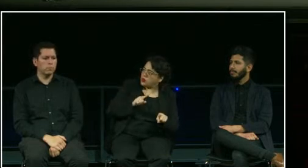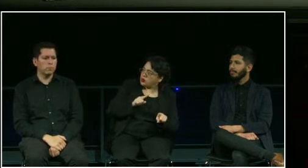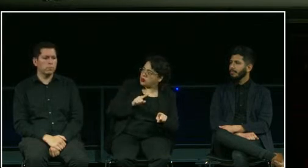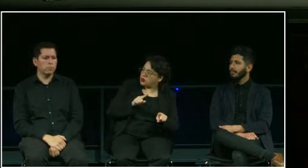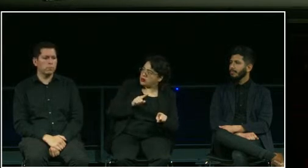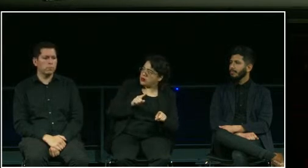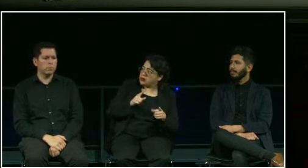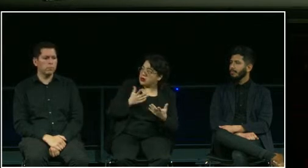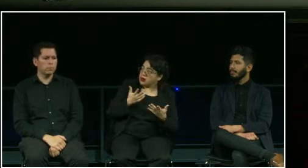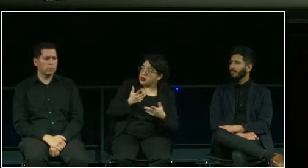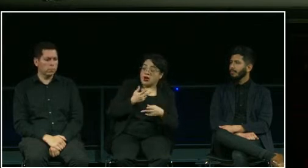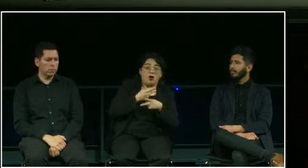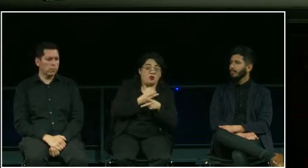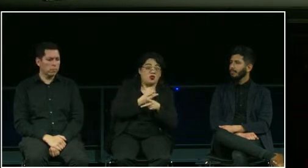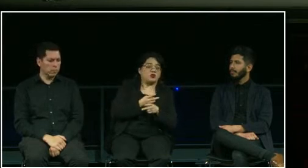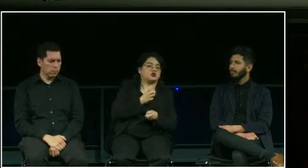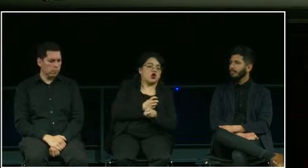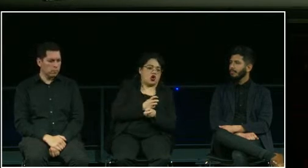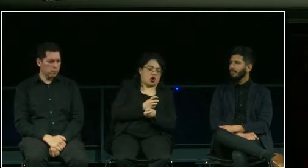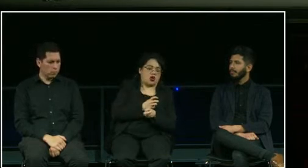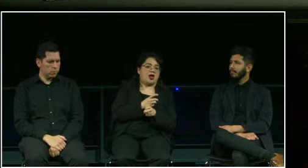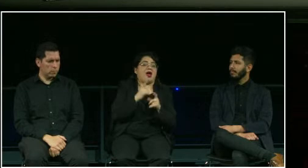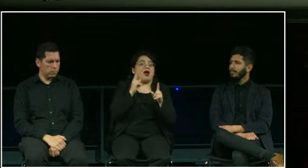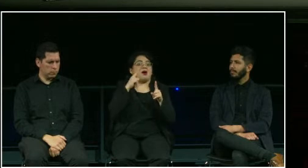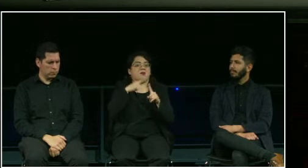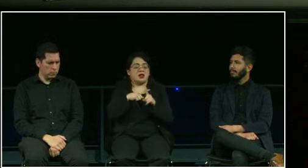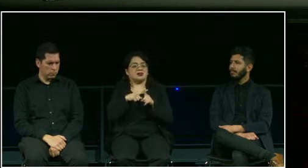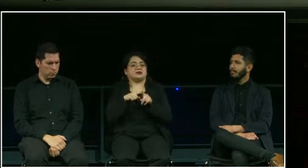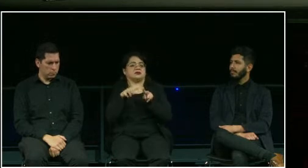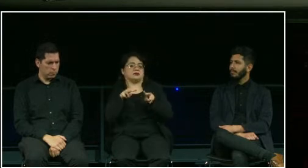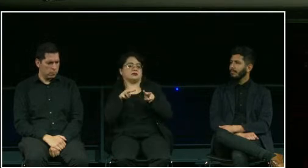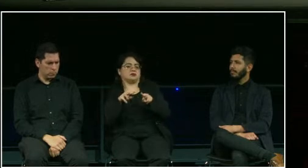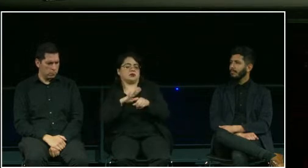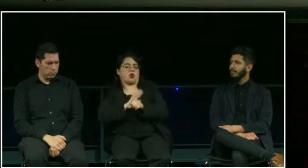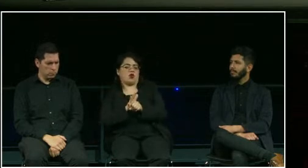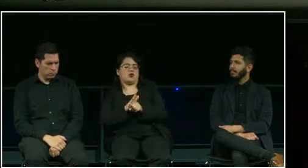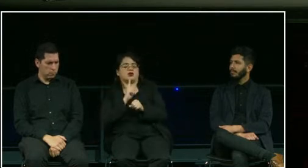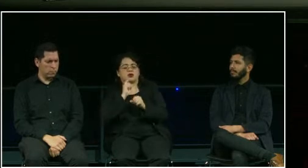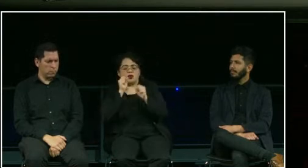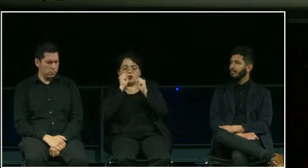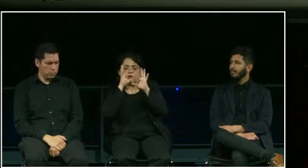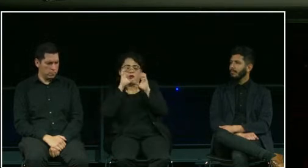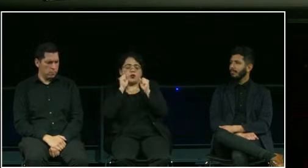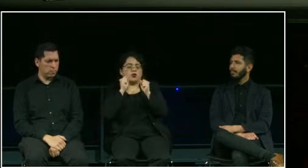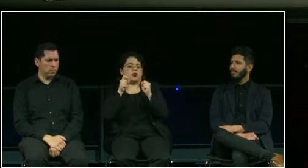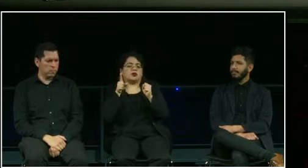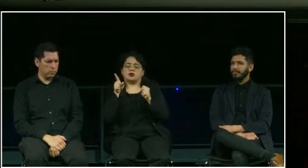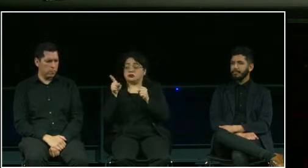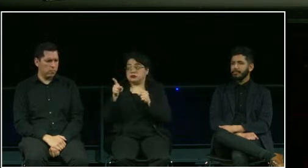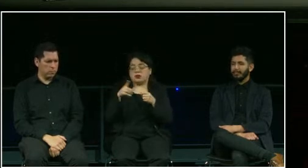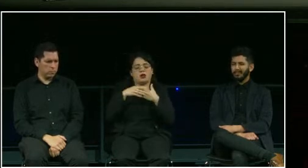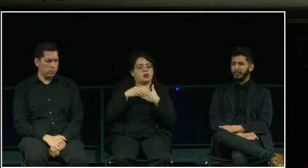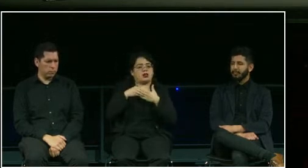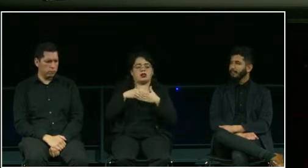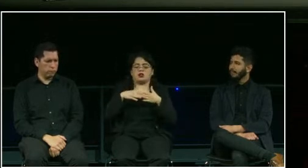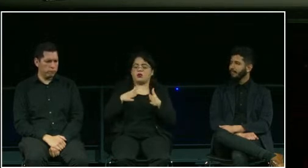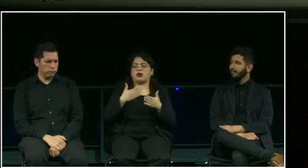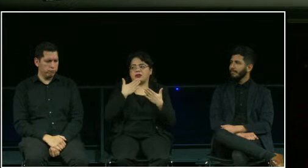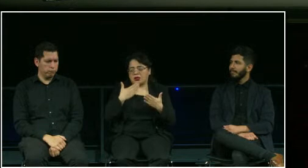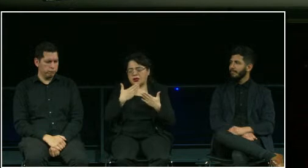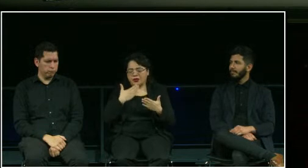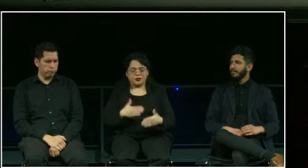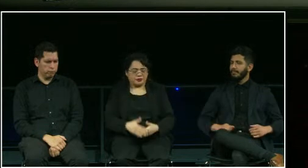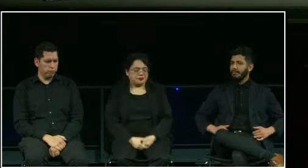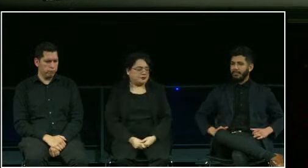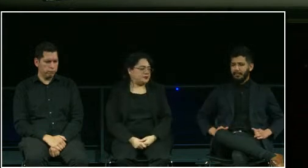hard enough to produce some of these films to begin with, and having to cope with that on top of it was extraordinary. So we really made it through, and he led the way. So thank you. Thanks,